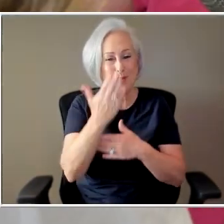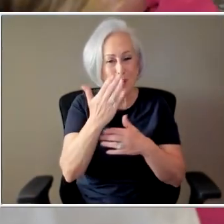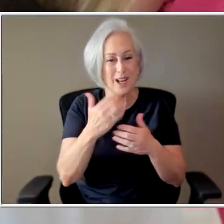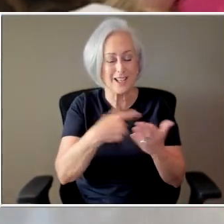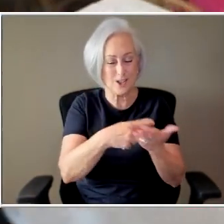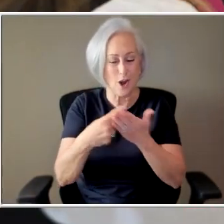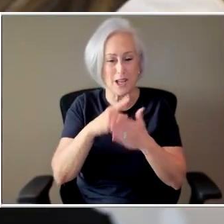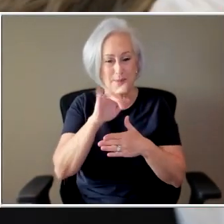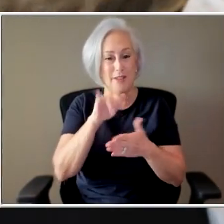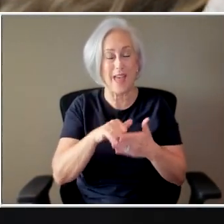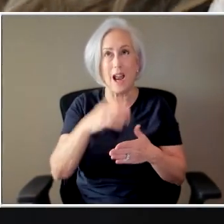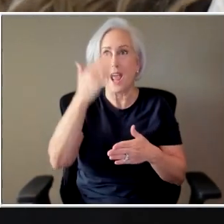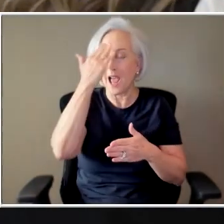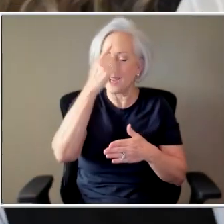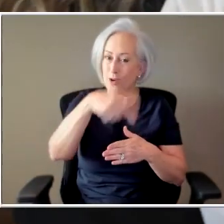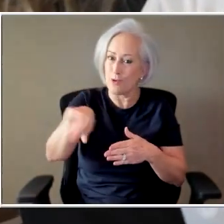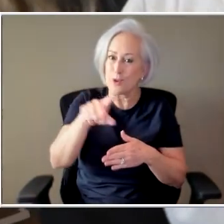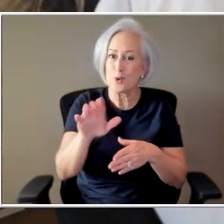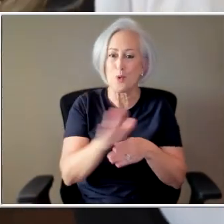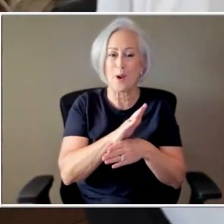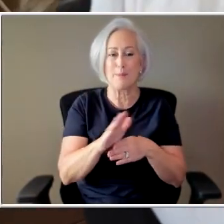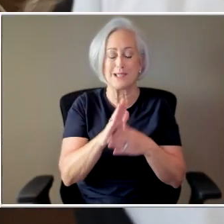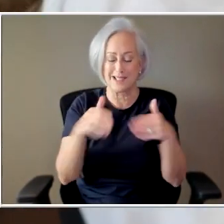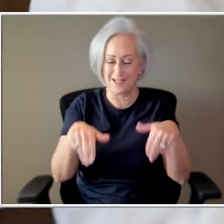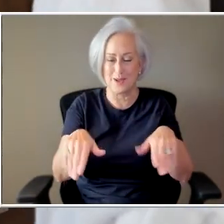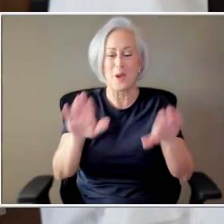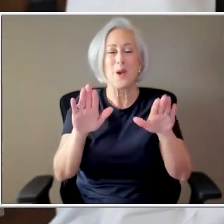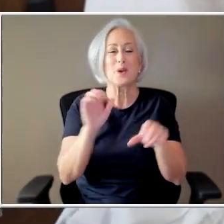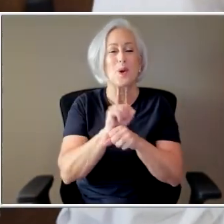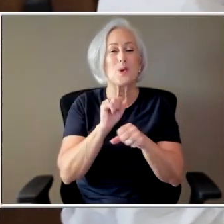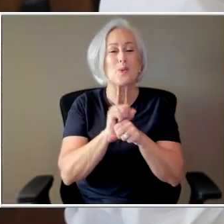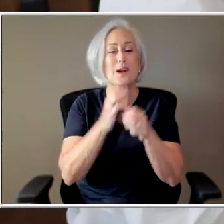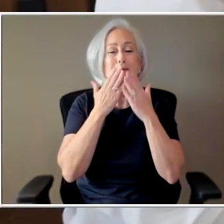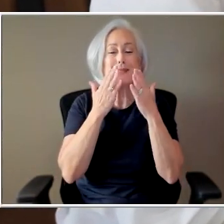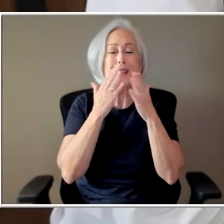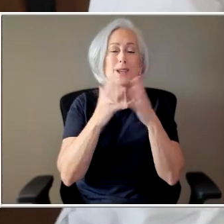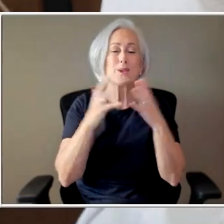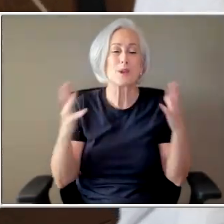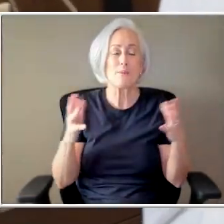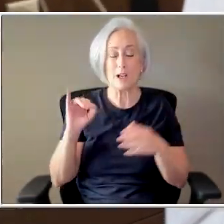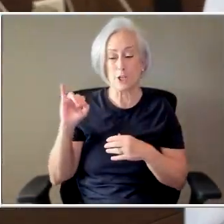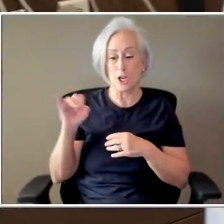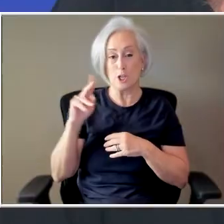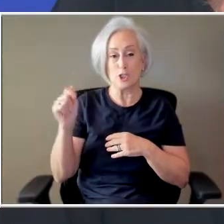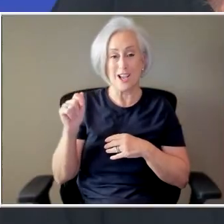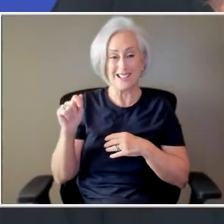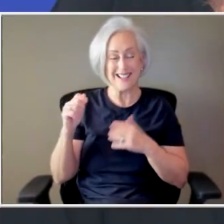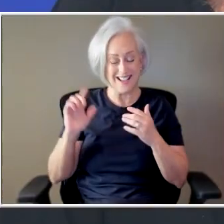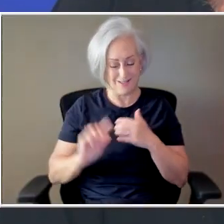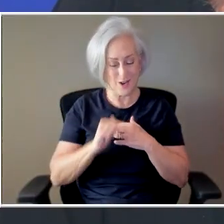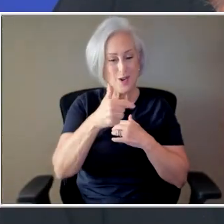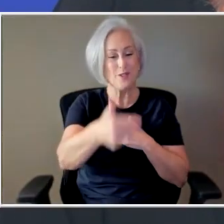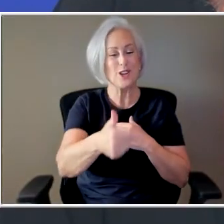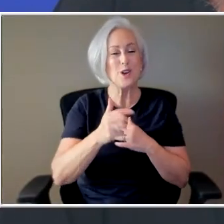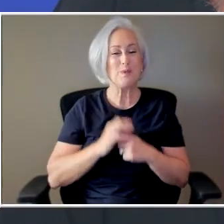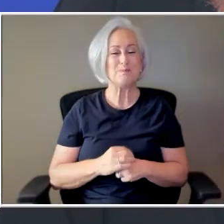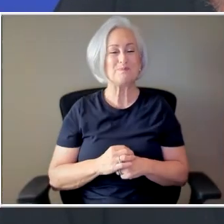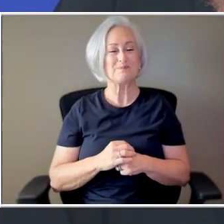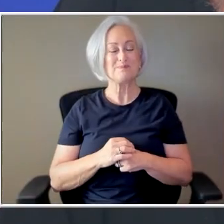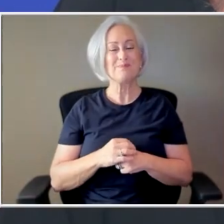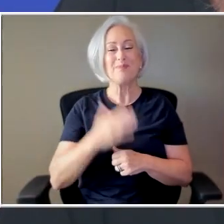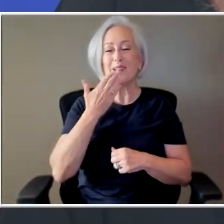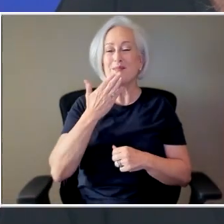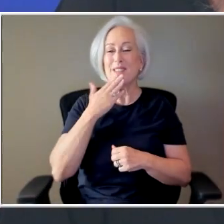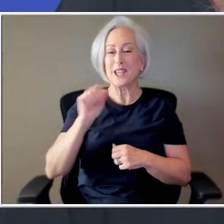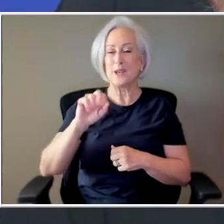I know you're busy, so we will let you get back to work, but thank you very much. Jessica, we'll go ahead and send it back to you. Angie, thank you so much.